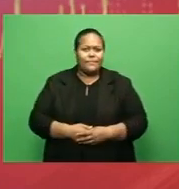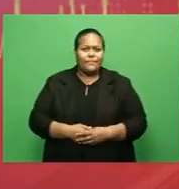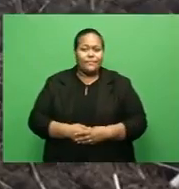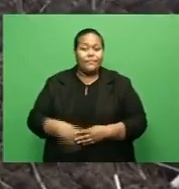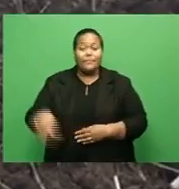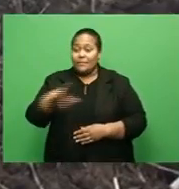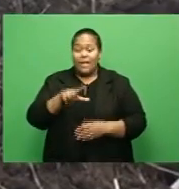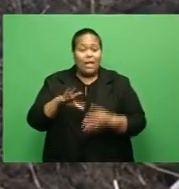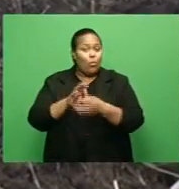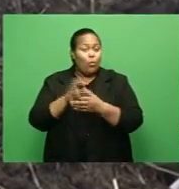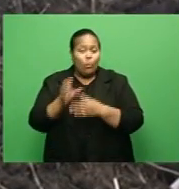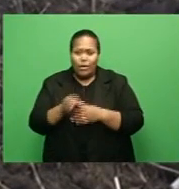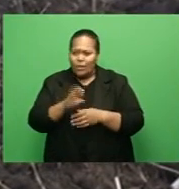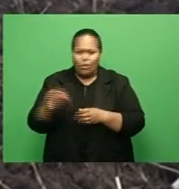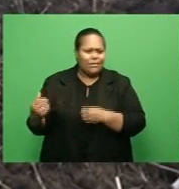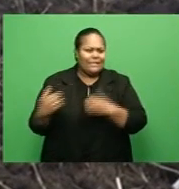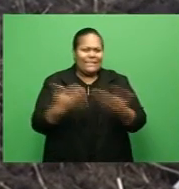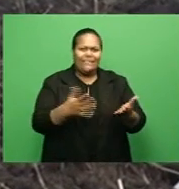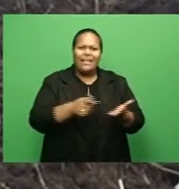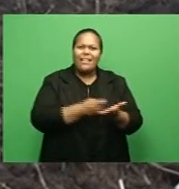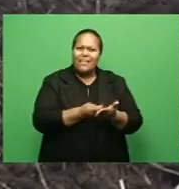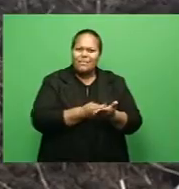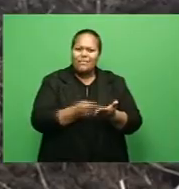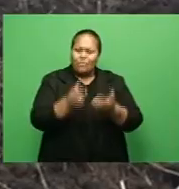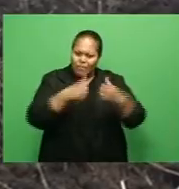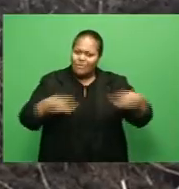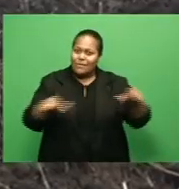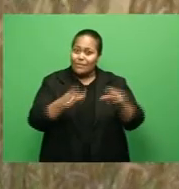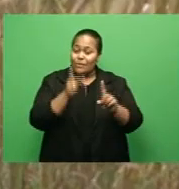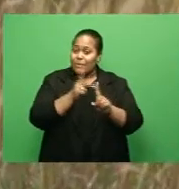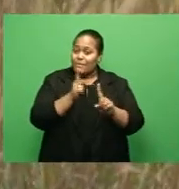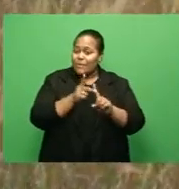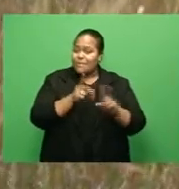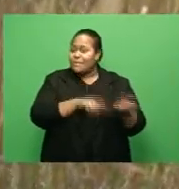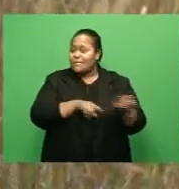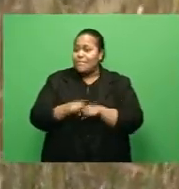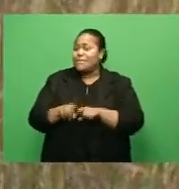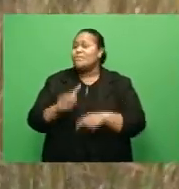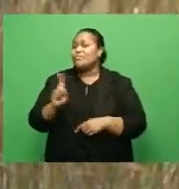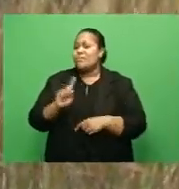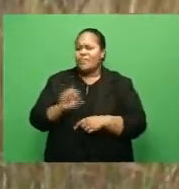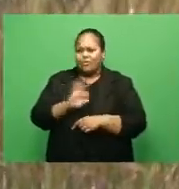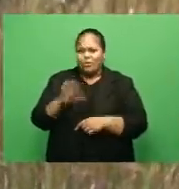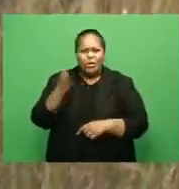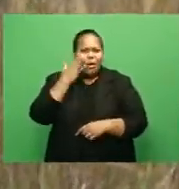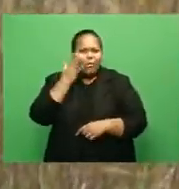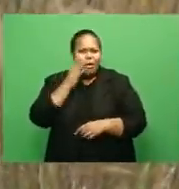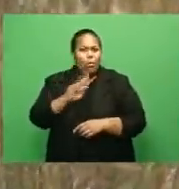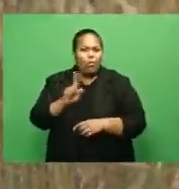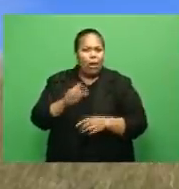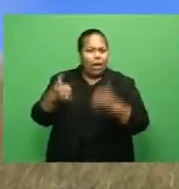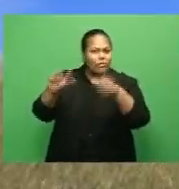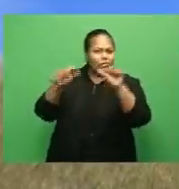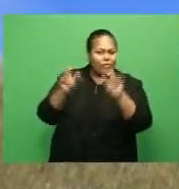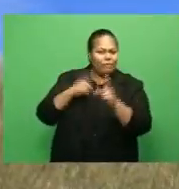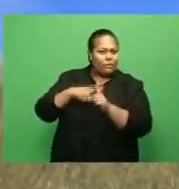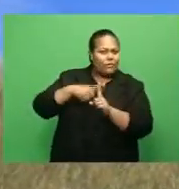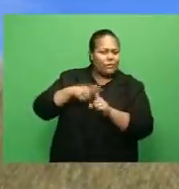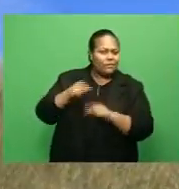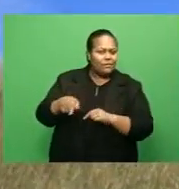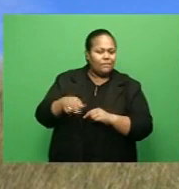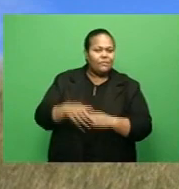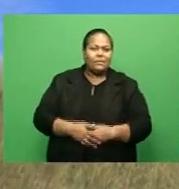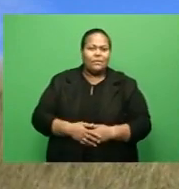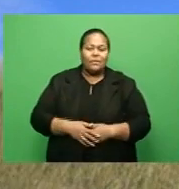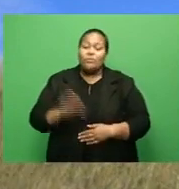Landowners not giving their land for lease or agricultural purposes go to show that they are not aware of what good will come out of it. So I plead to